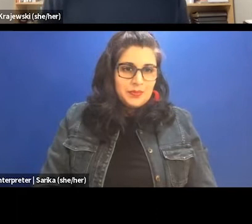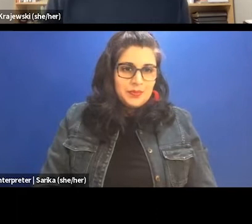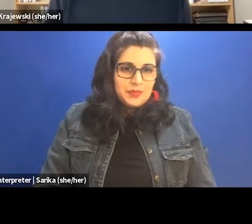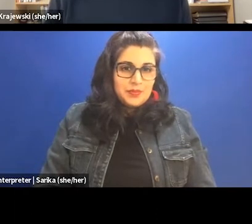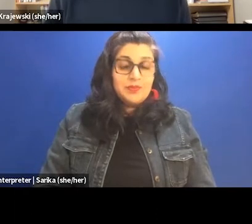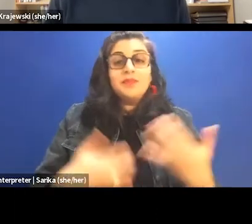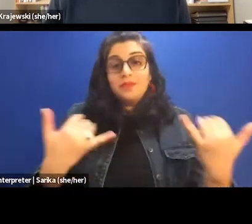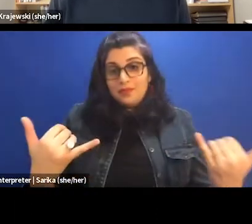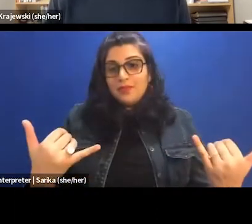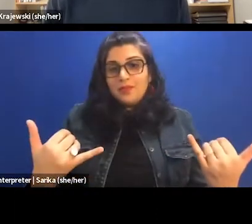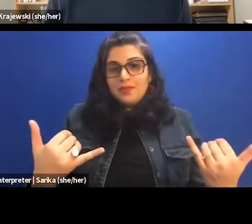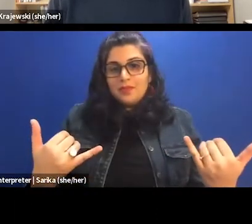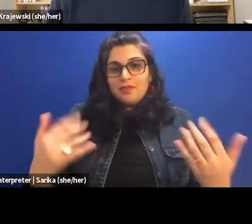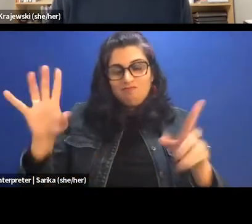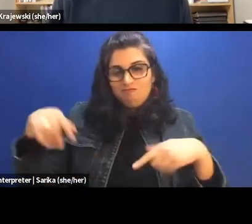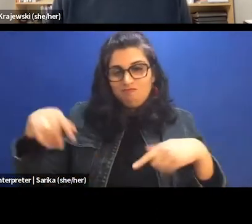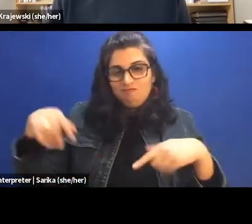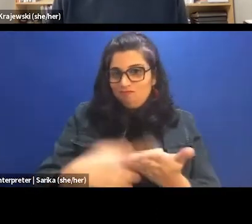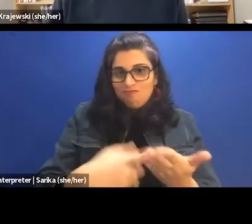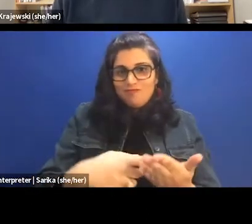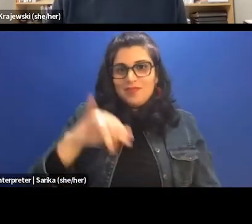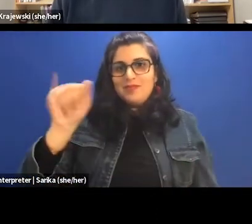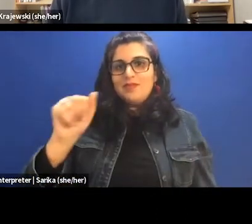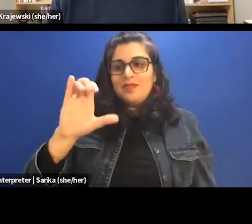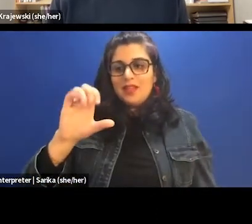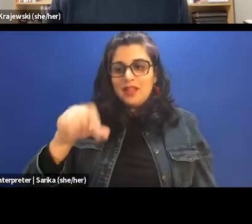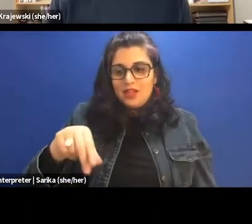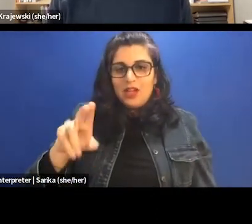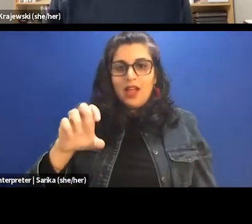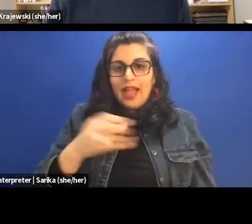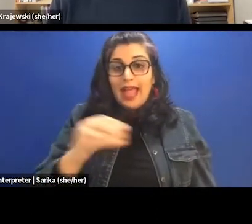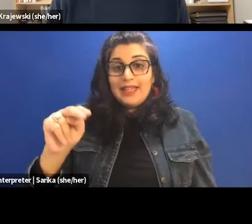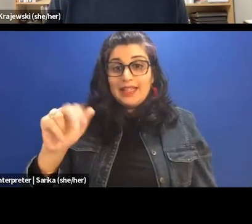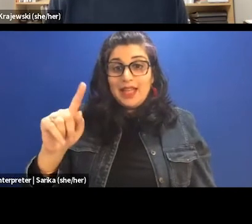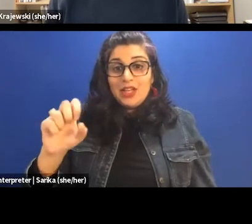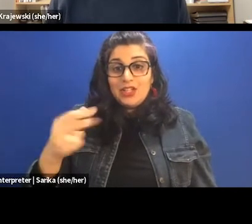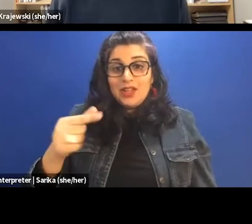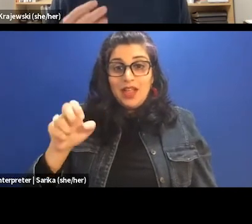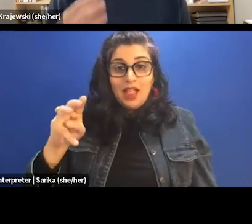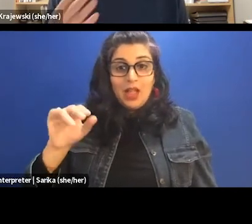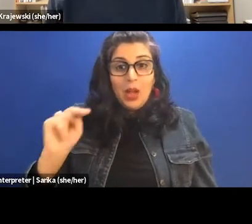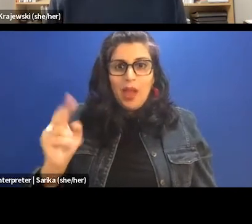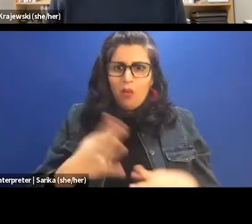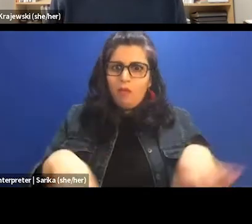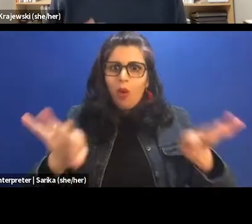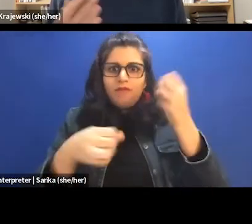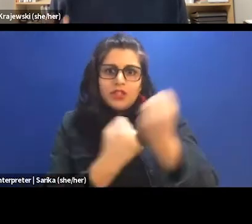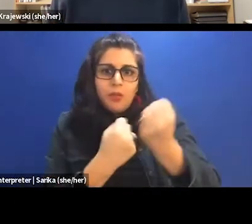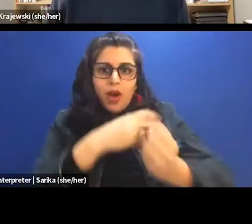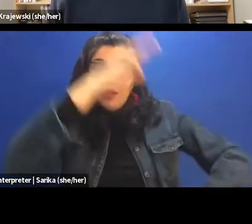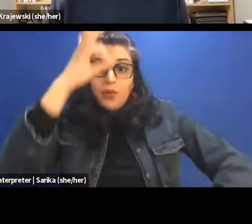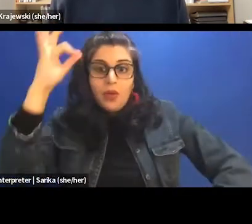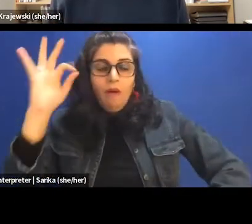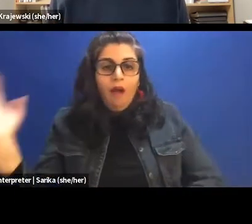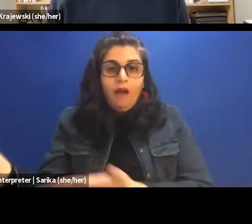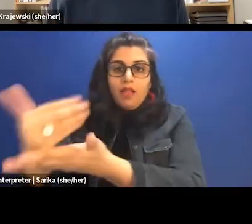Now, as we've discussed, Jacques and Natasha Gelman played an important role in supporting Frida Kahlo by collecting and